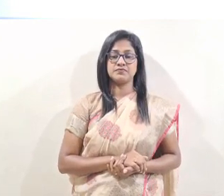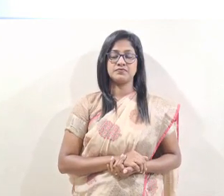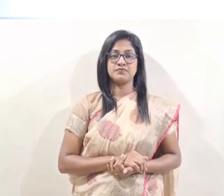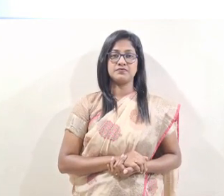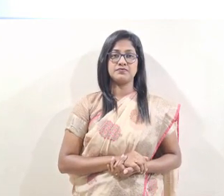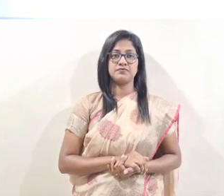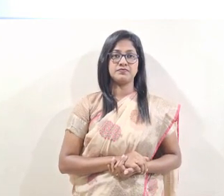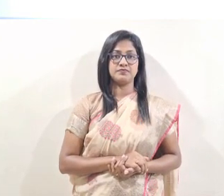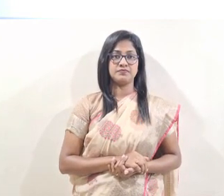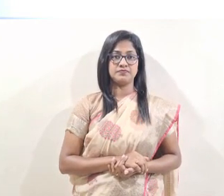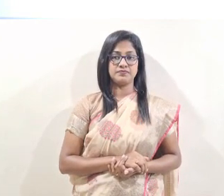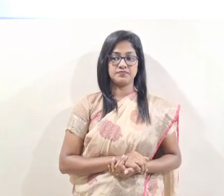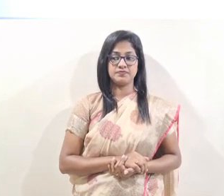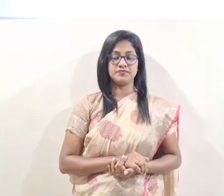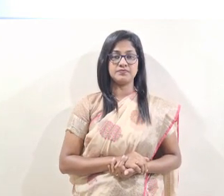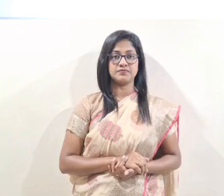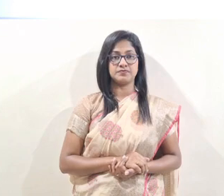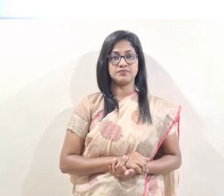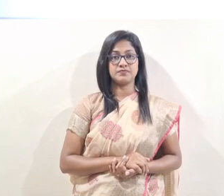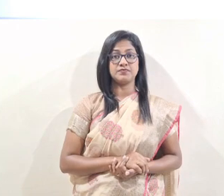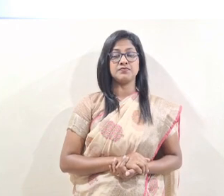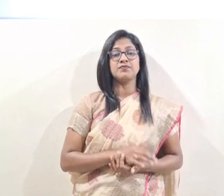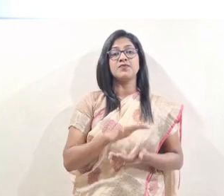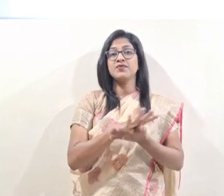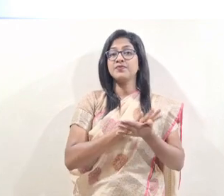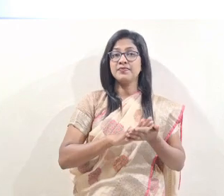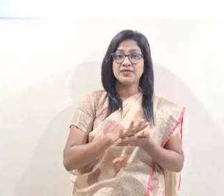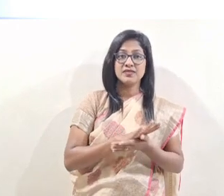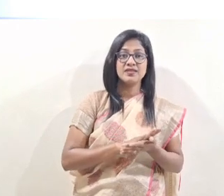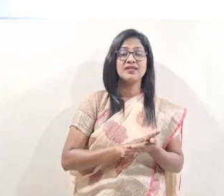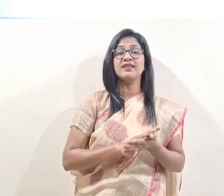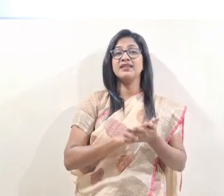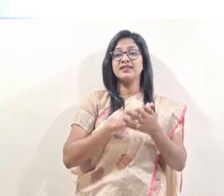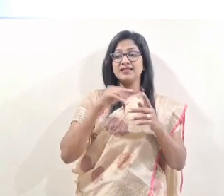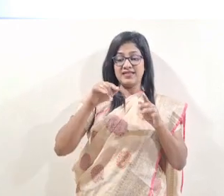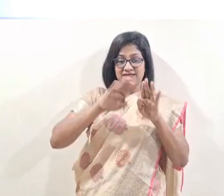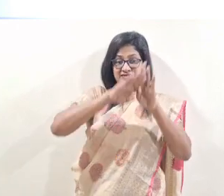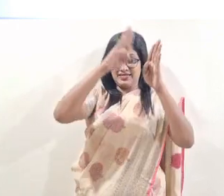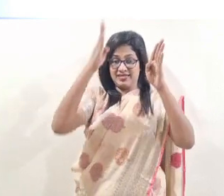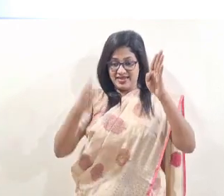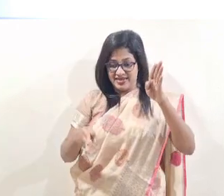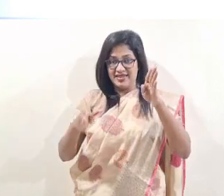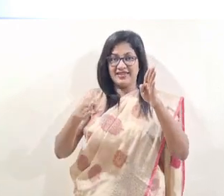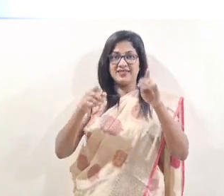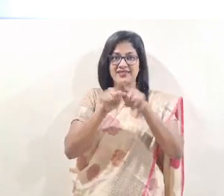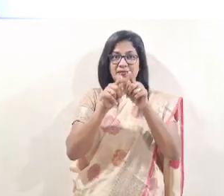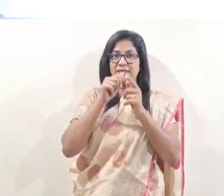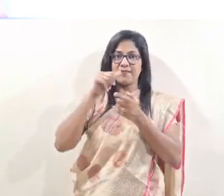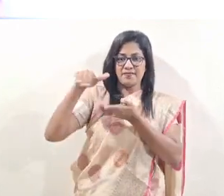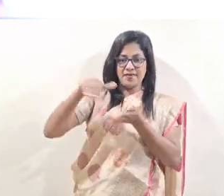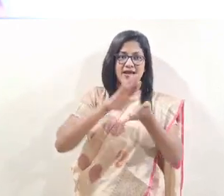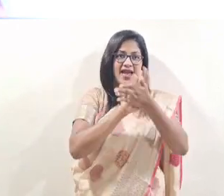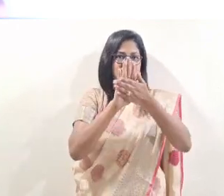So basically, the tunneling under the Hooghly River is,